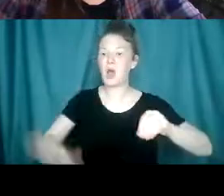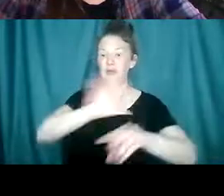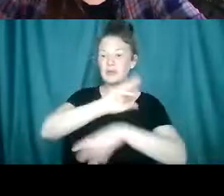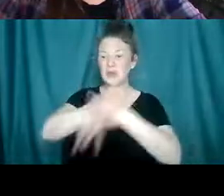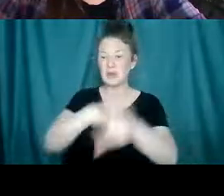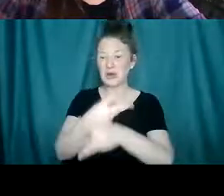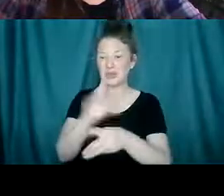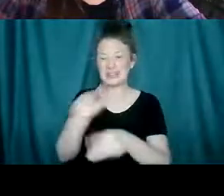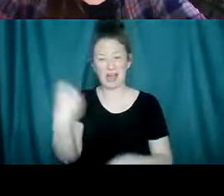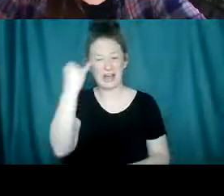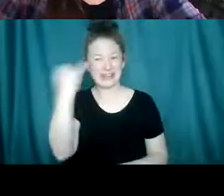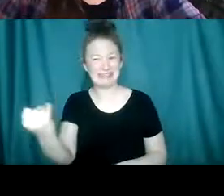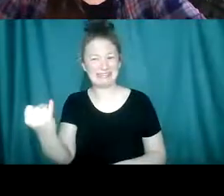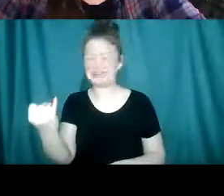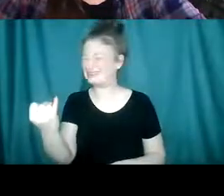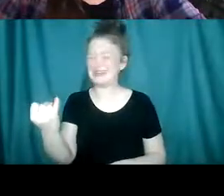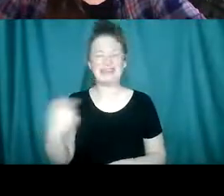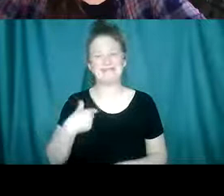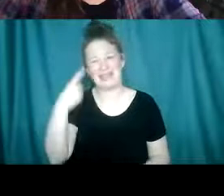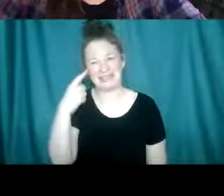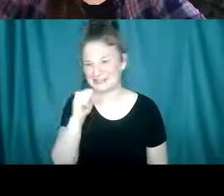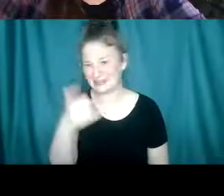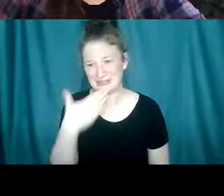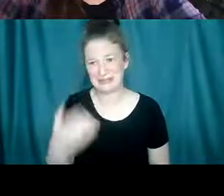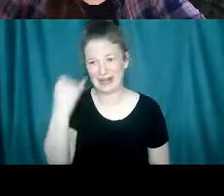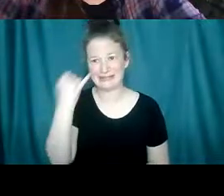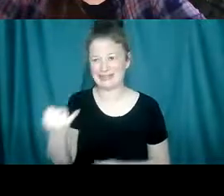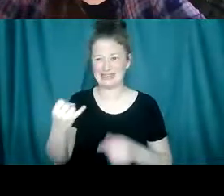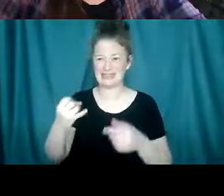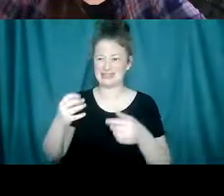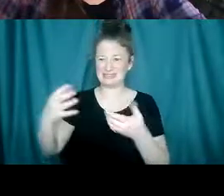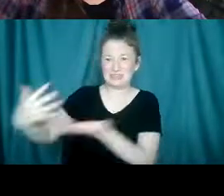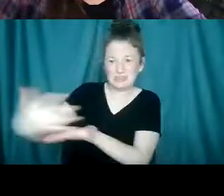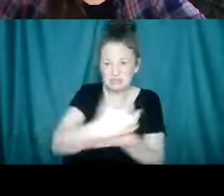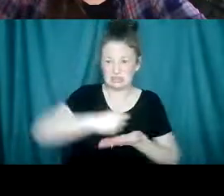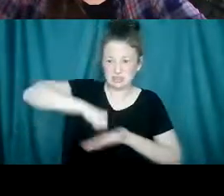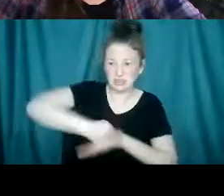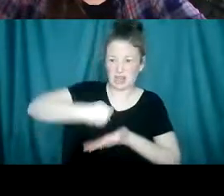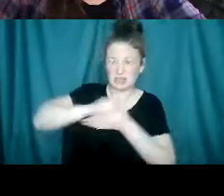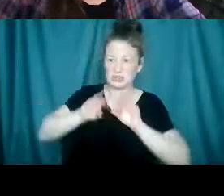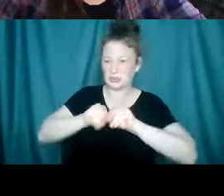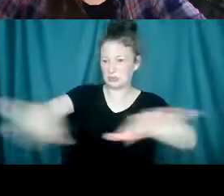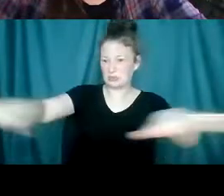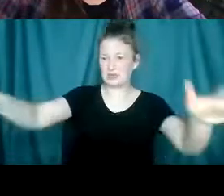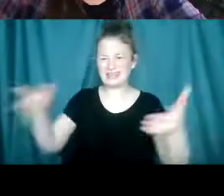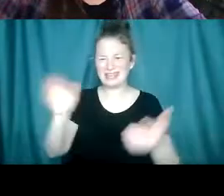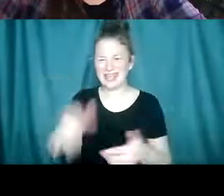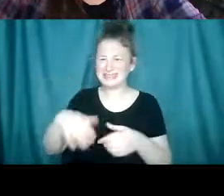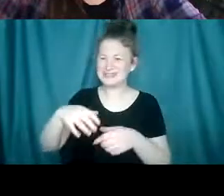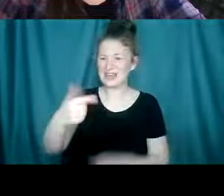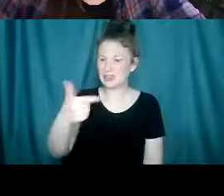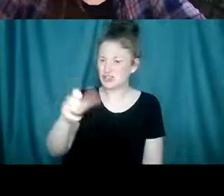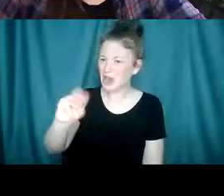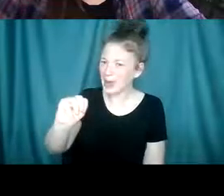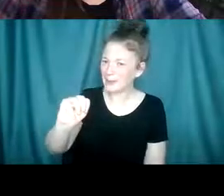then crush it and then spread it everywhere. Right. So, and the olivine is also a gemstone. So you're